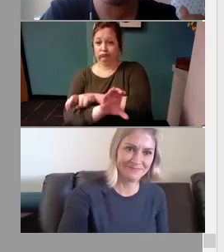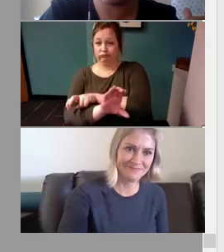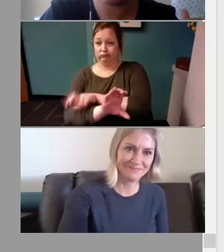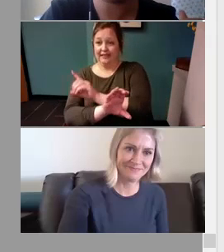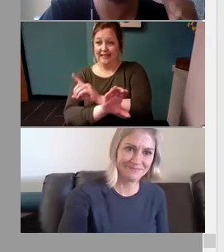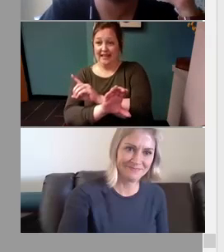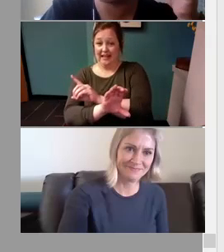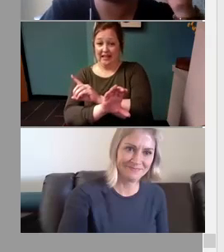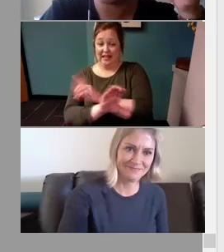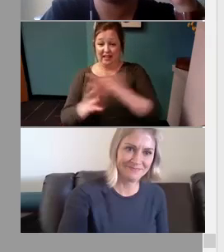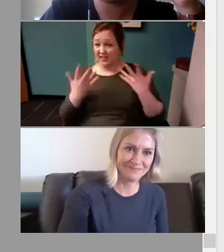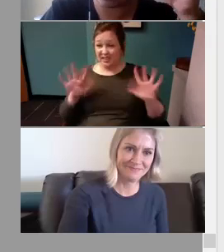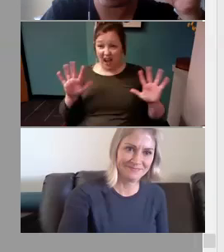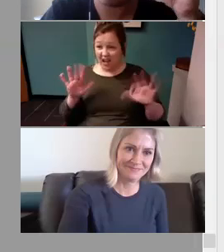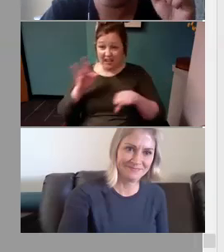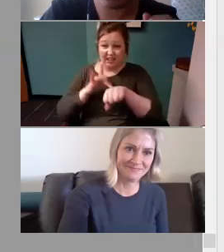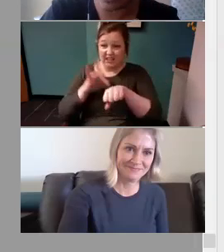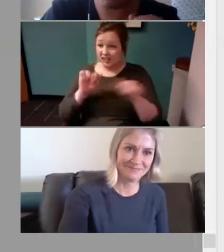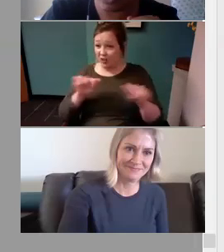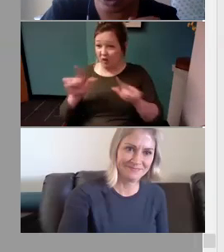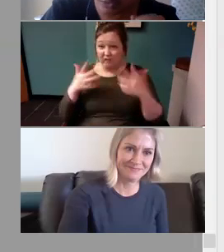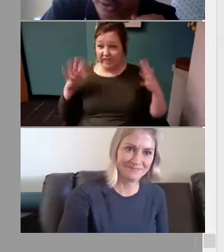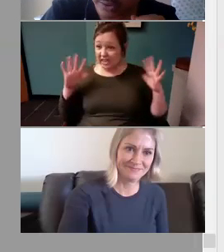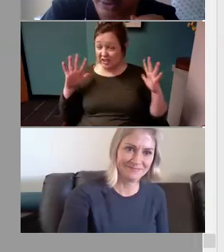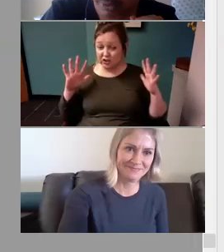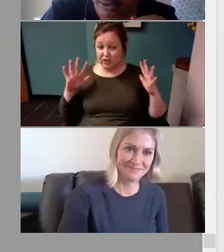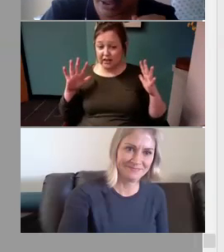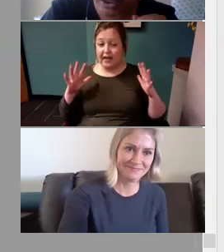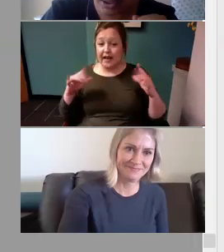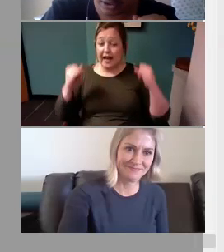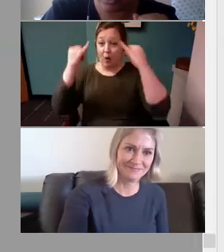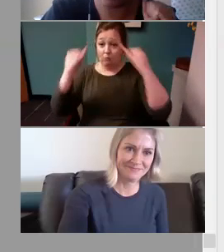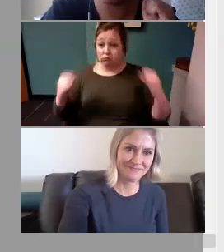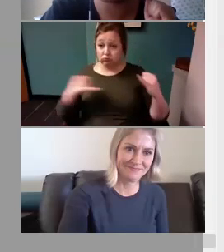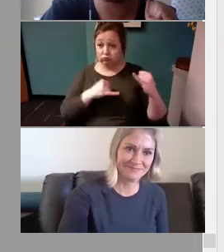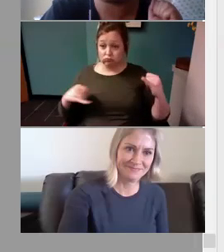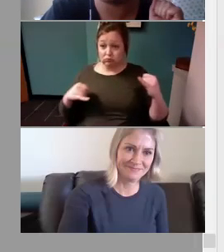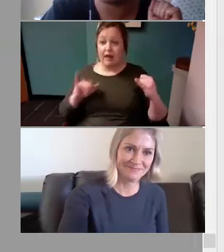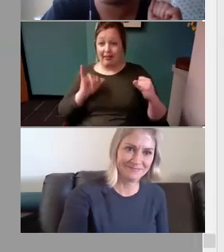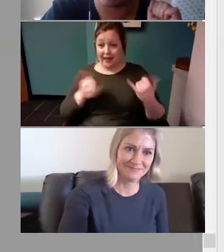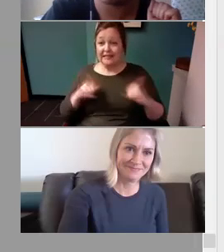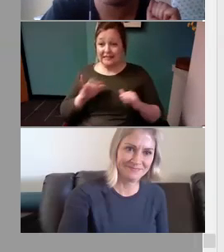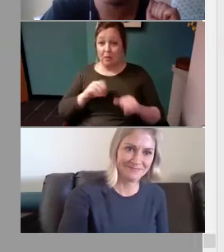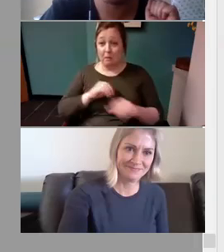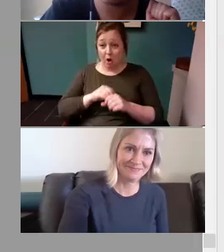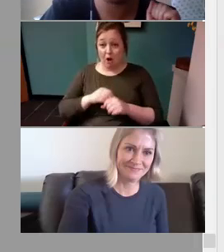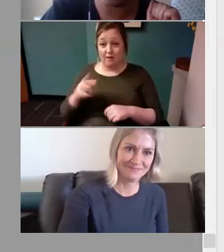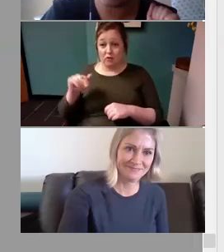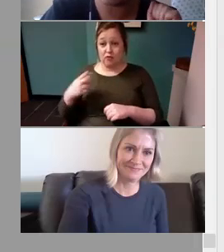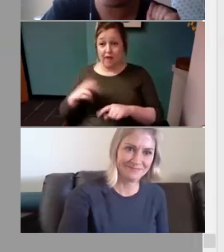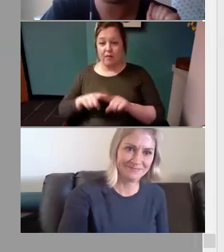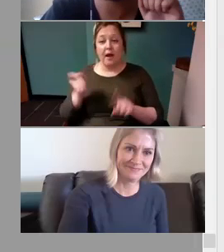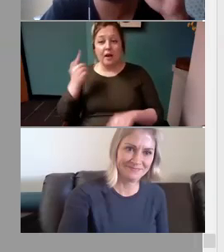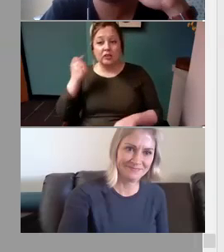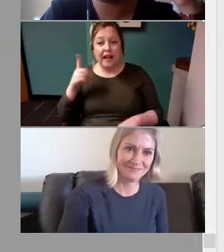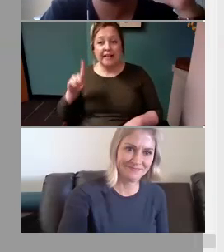these yellow edges are also part of the graph, but I'm only using these middle edges here to discover my entire graph. These